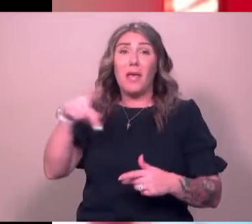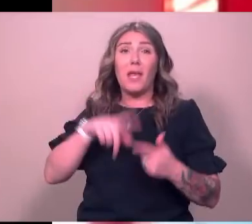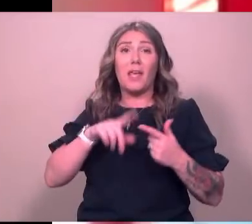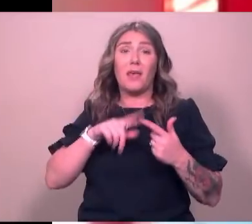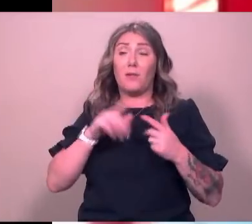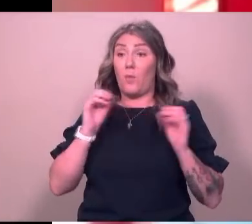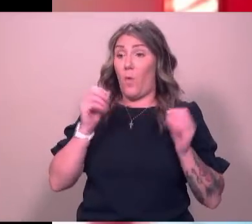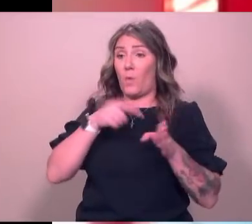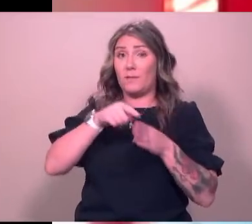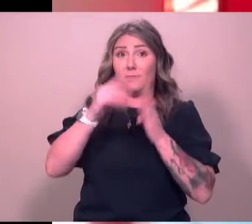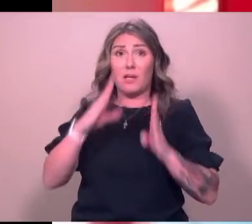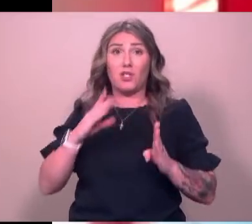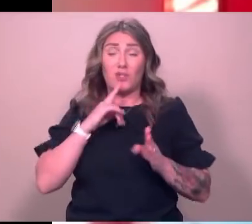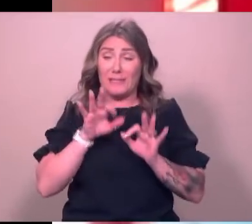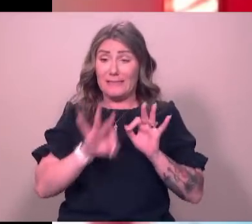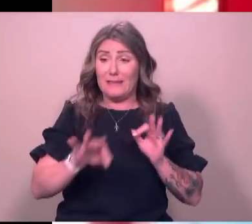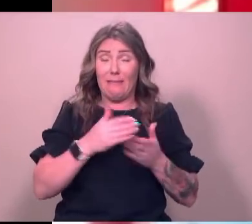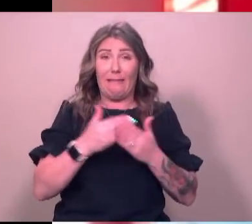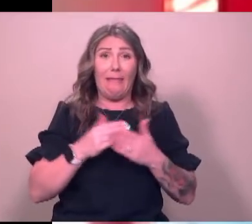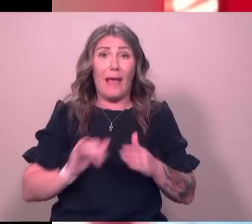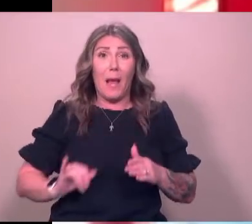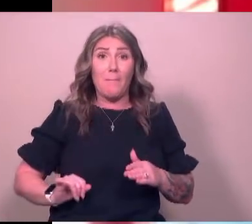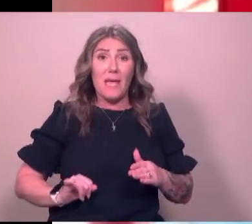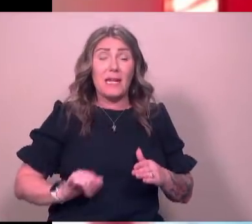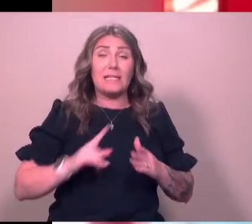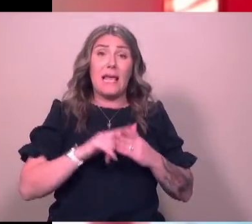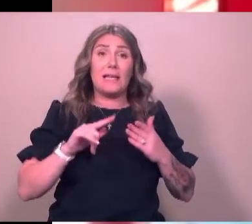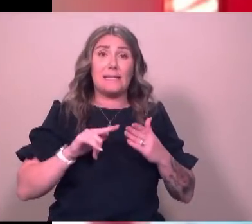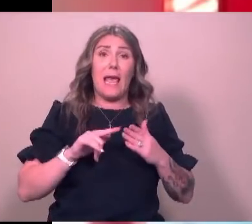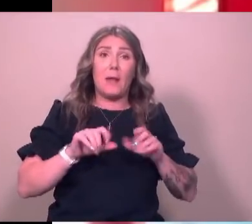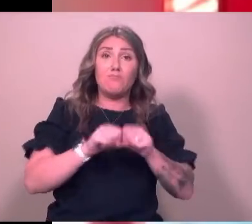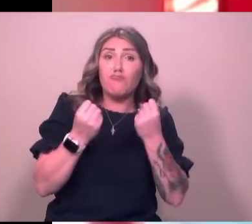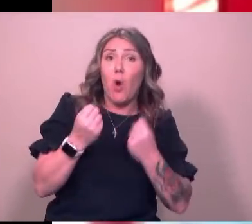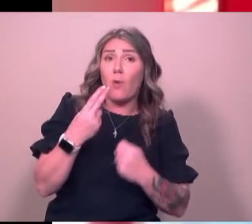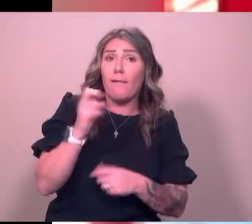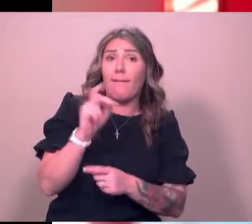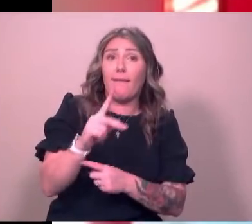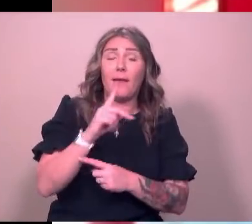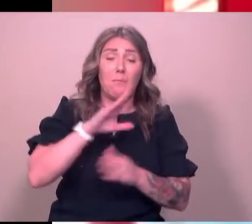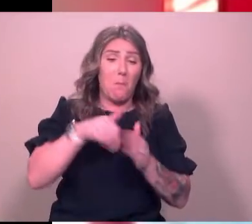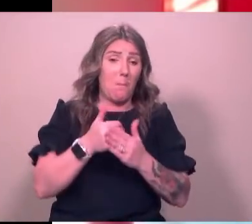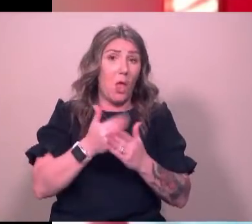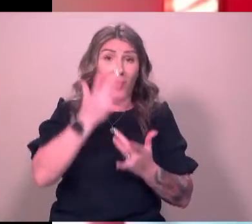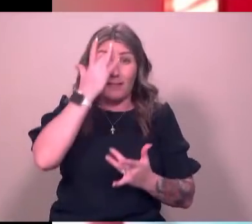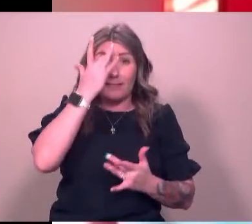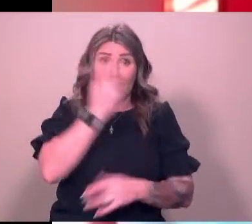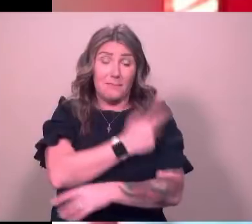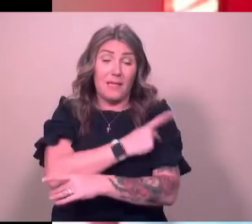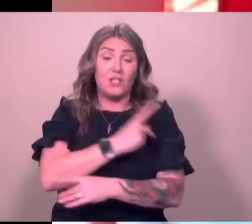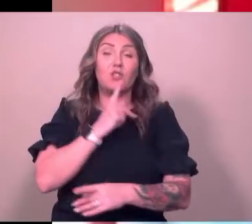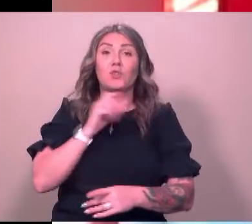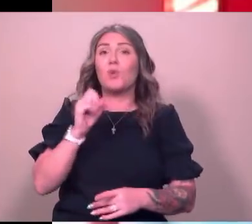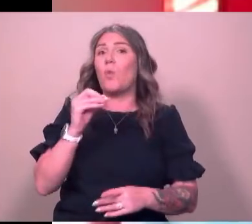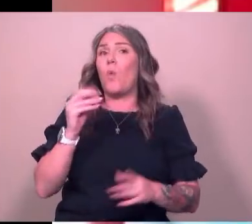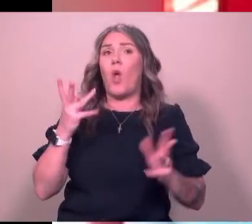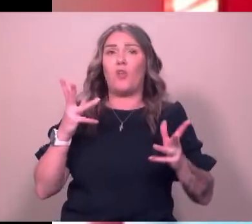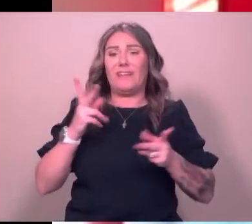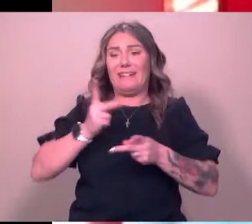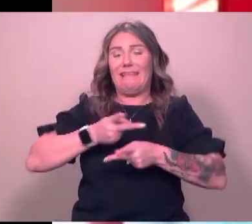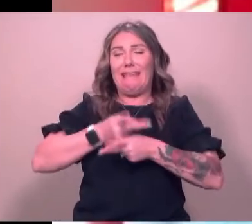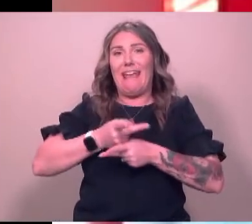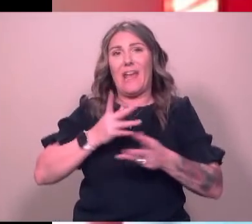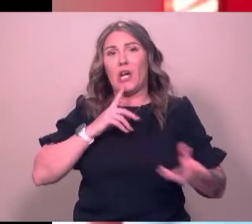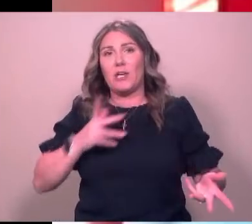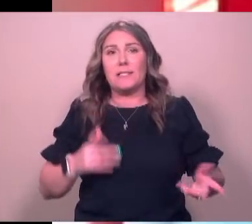unable to take simple things as appendicitis and broken hips due to all the sick patients. So yes, the care is already being,